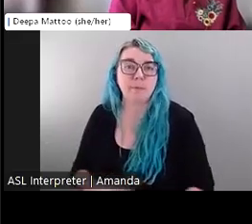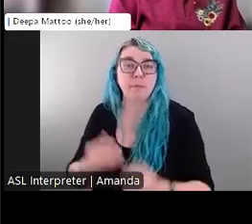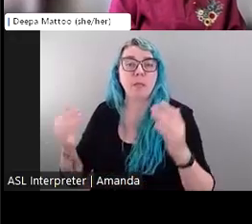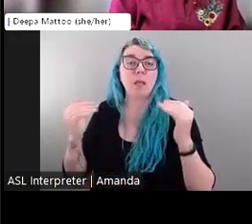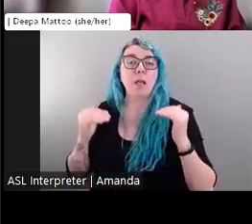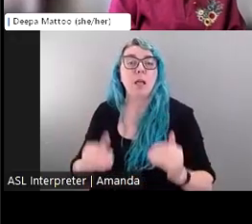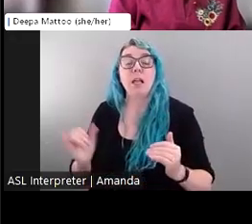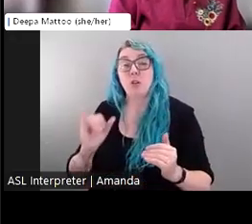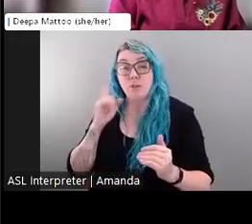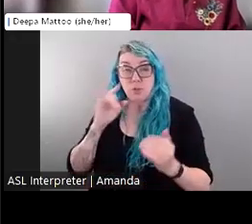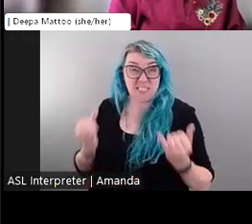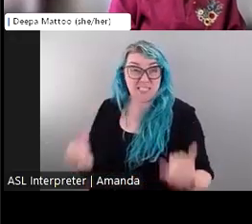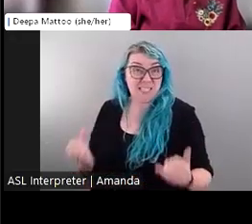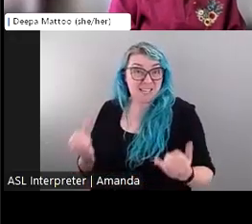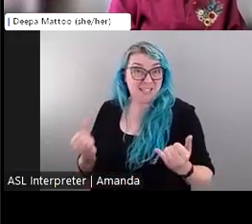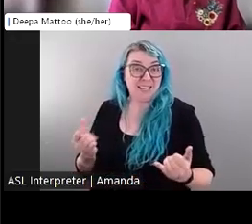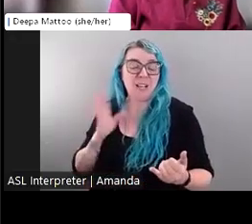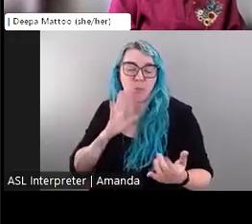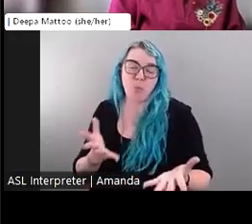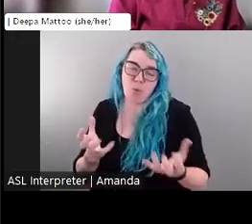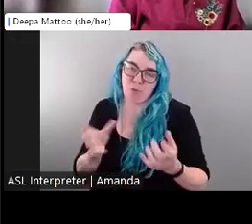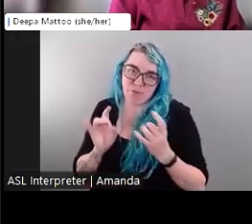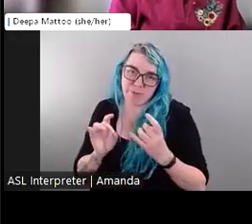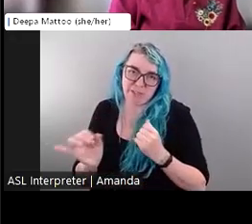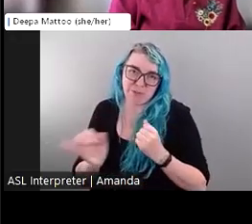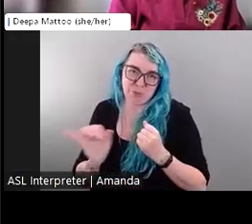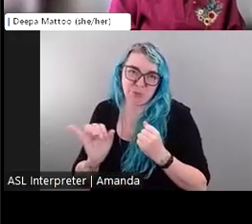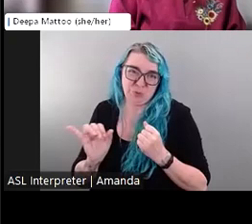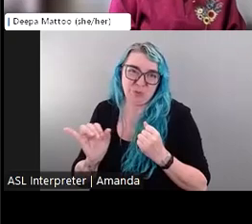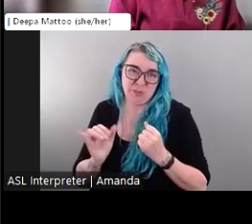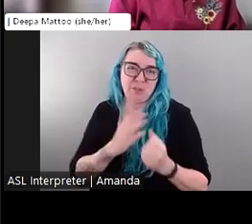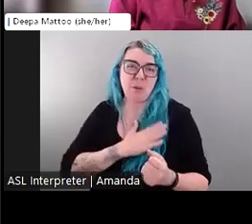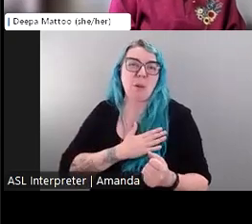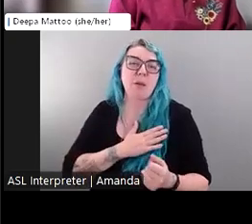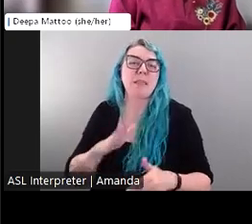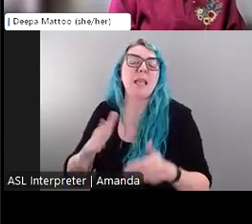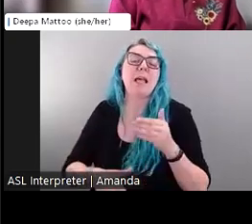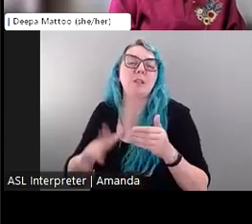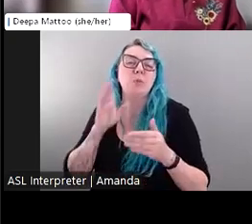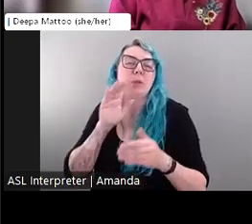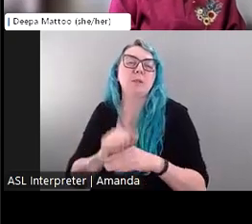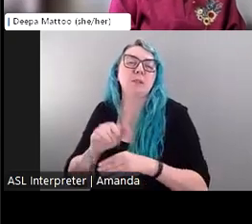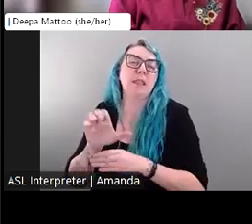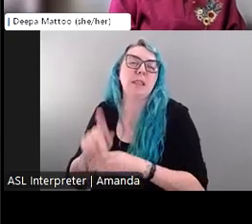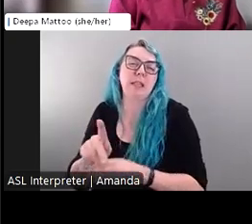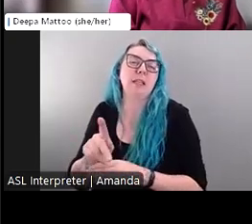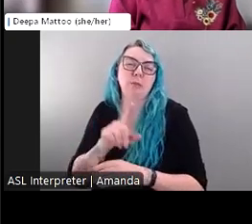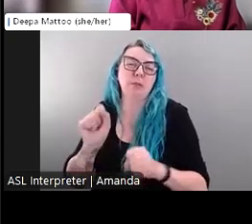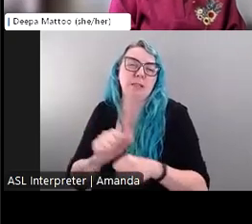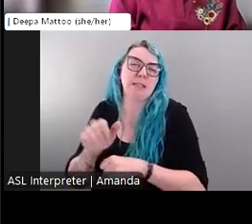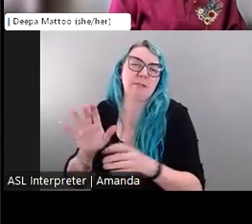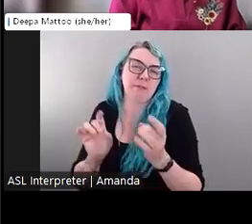redirected to once the presentation is over. And yeah, feel free to contact us with the email on the screen with any questions that